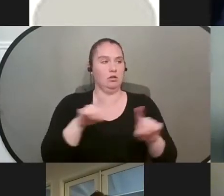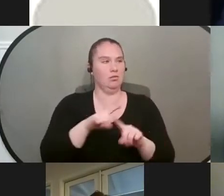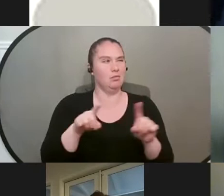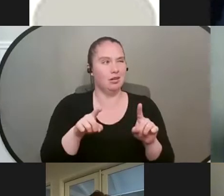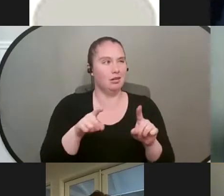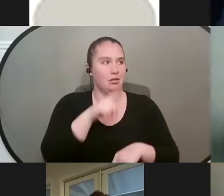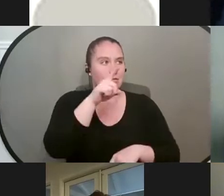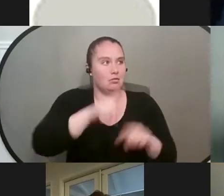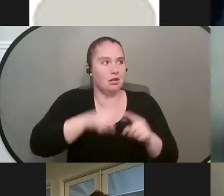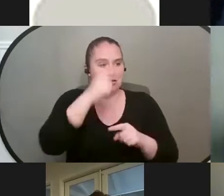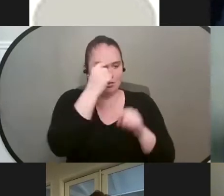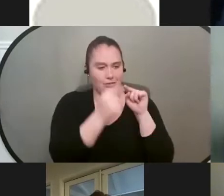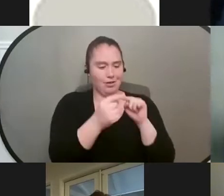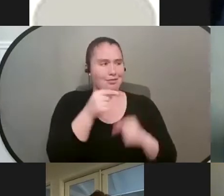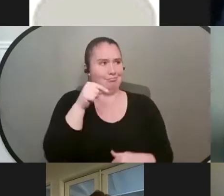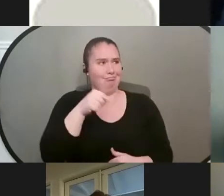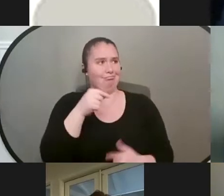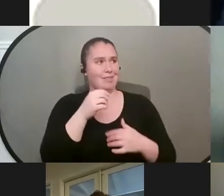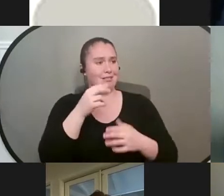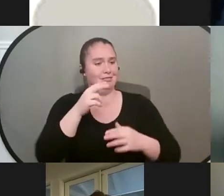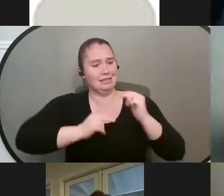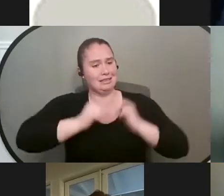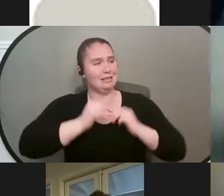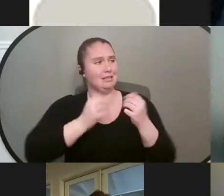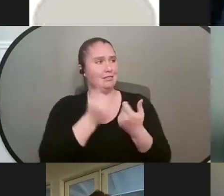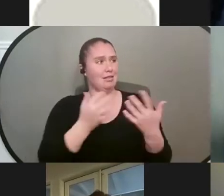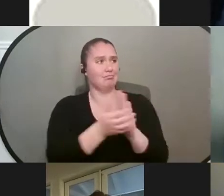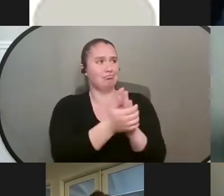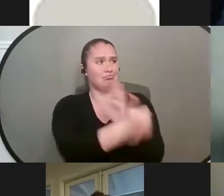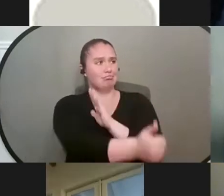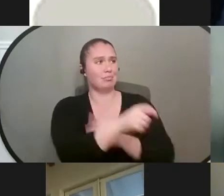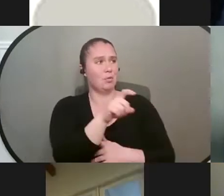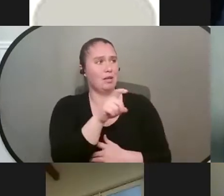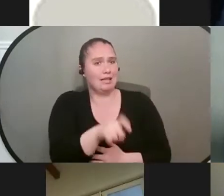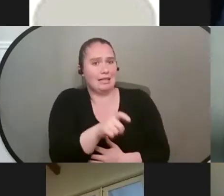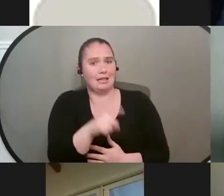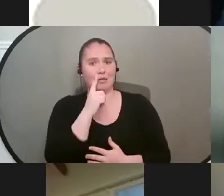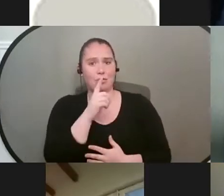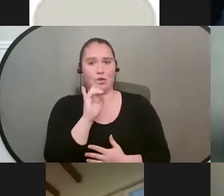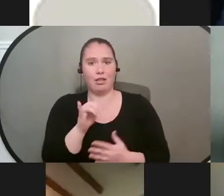disagree that we need these facilities and the strategies and the priorities that y'all put forward.